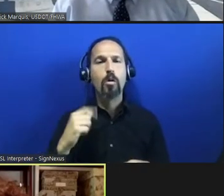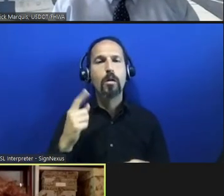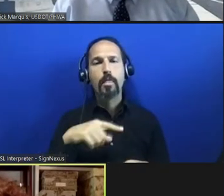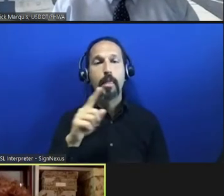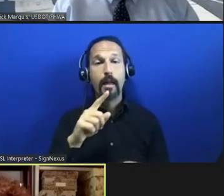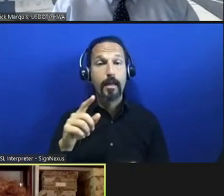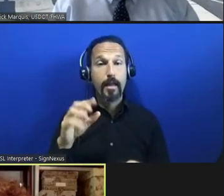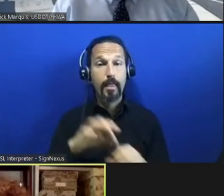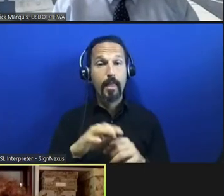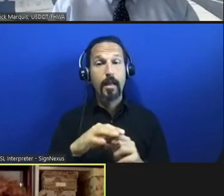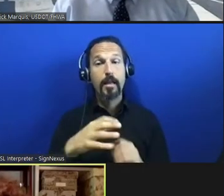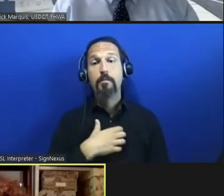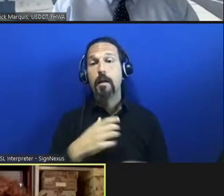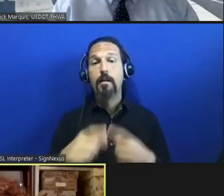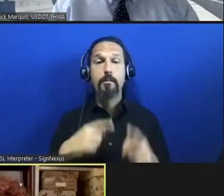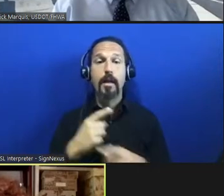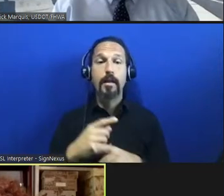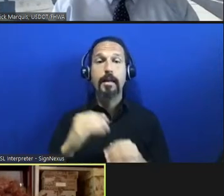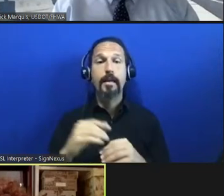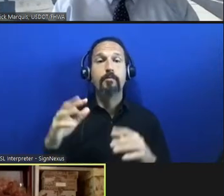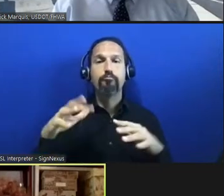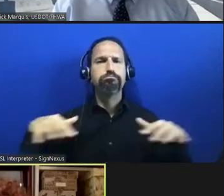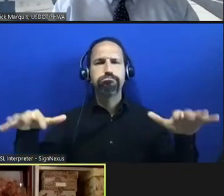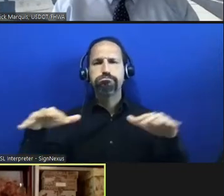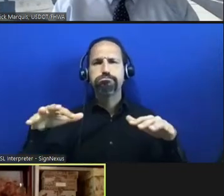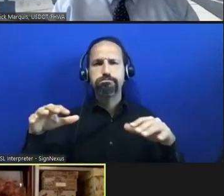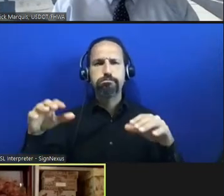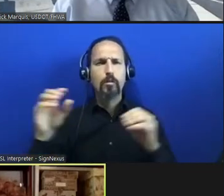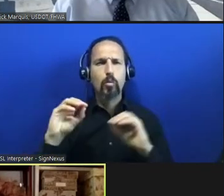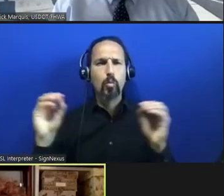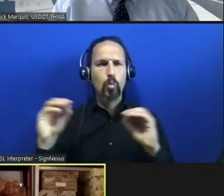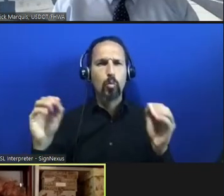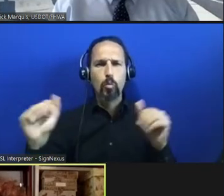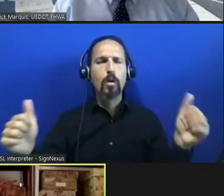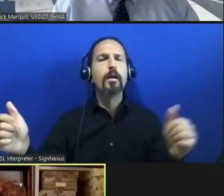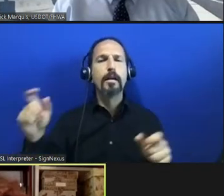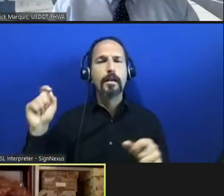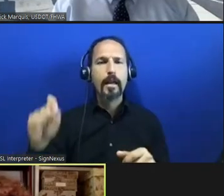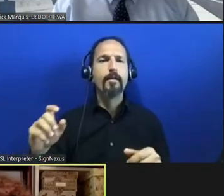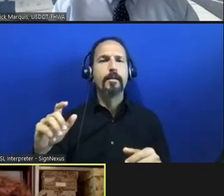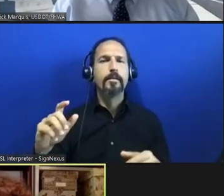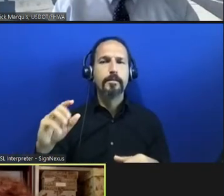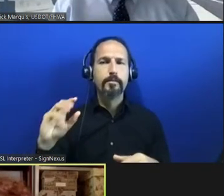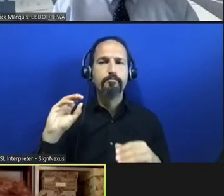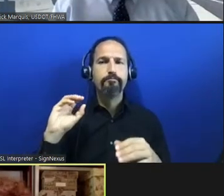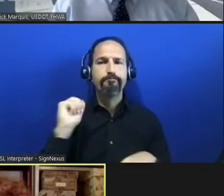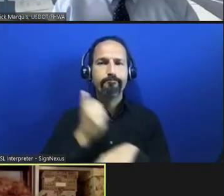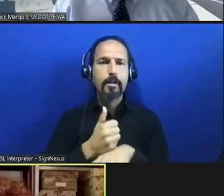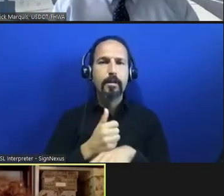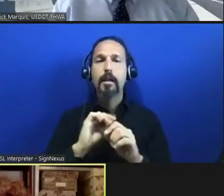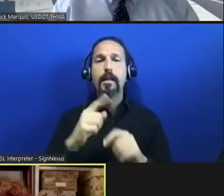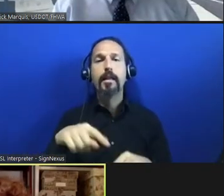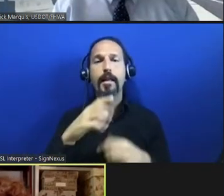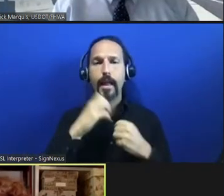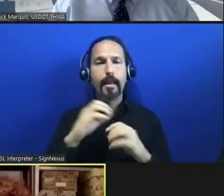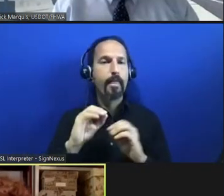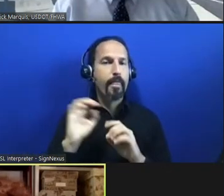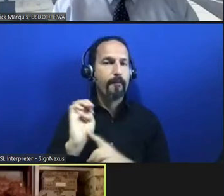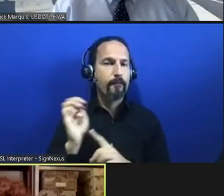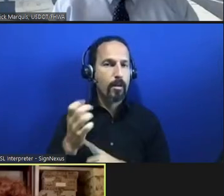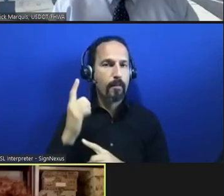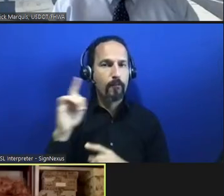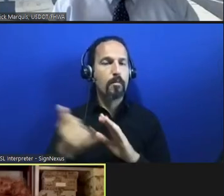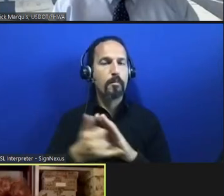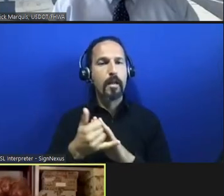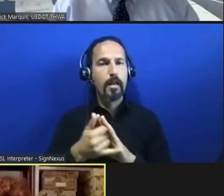electeds whine about being in transit deserts that they themselves could vote to Institute transit for they care nothing for the environment in Manhattan